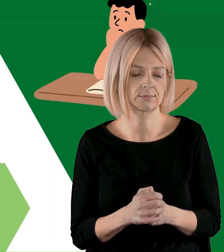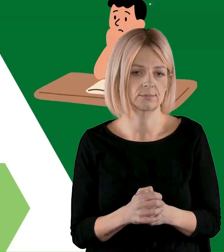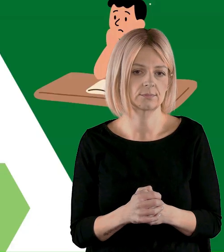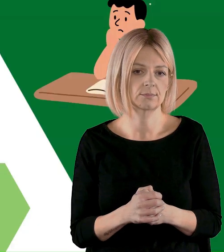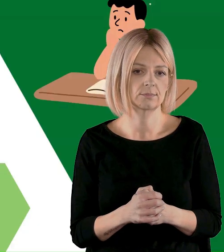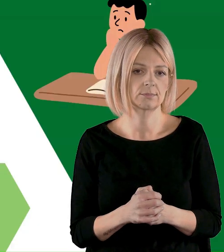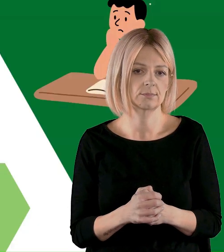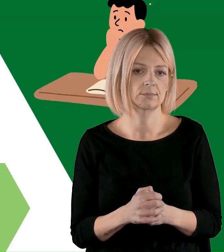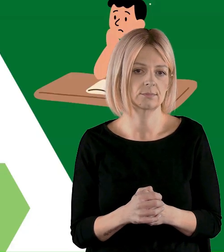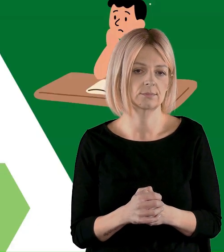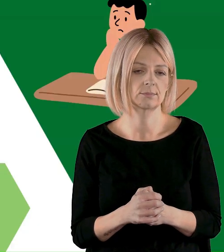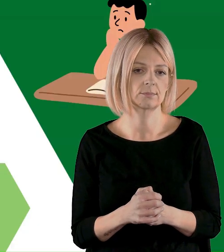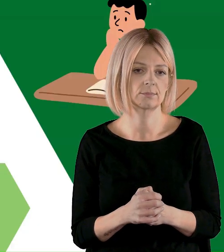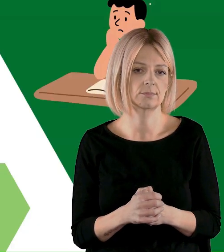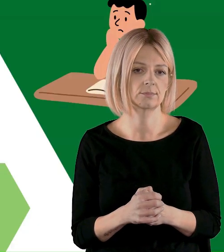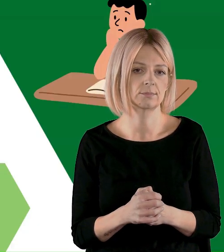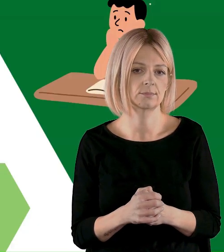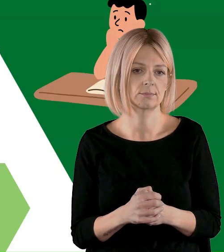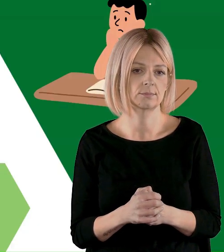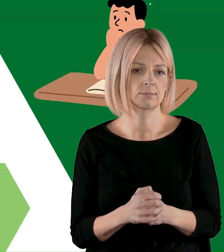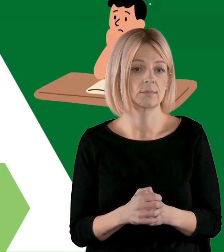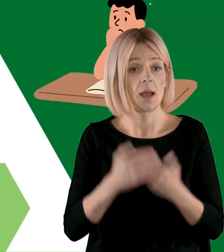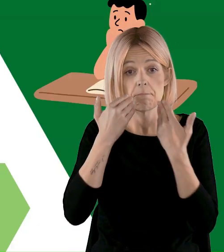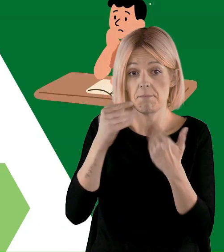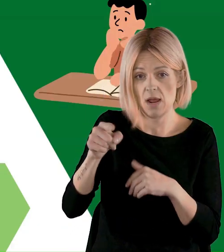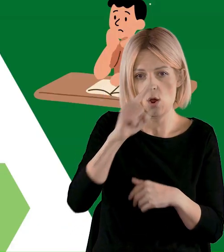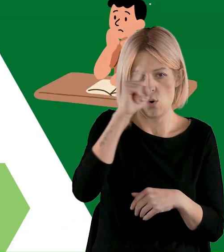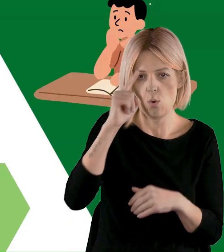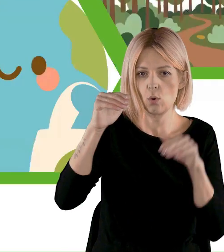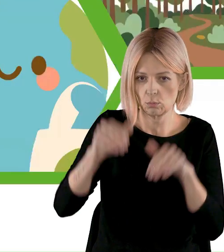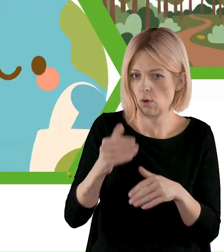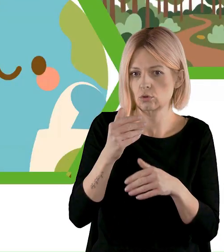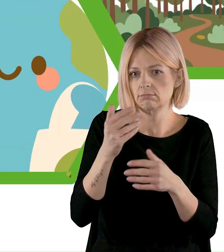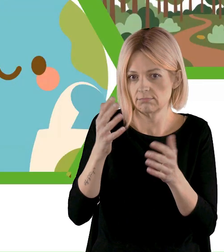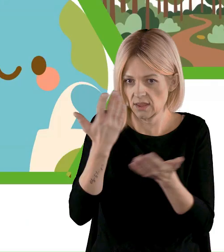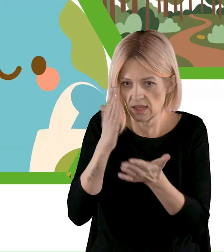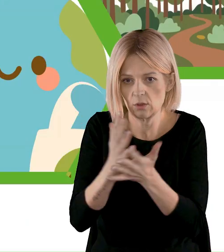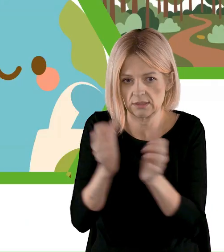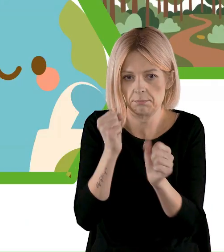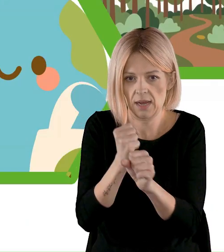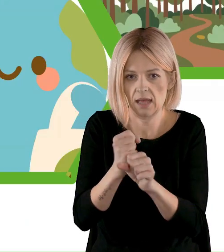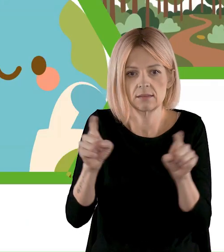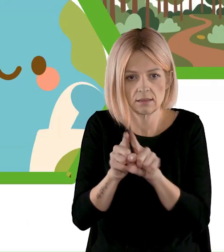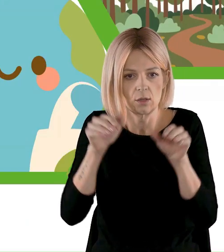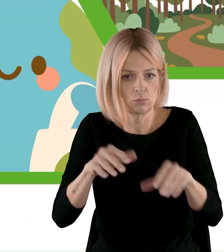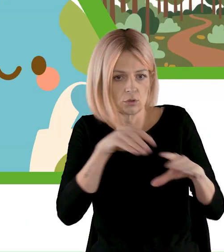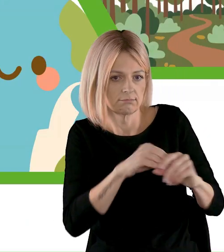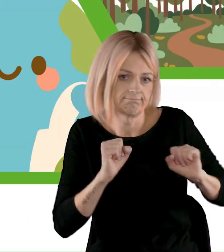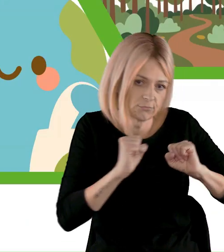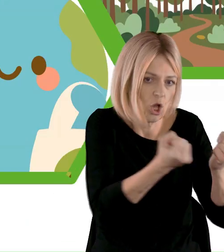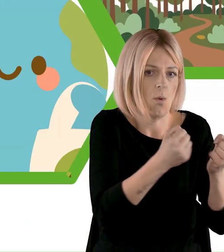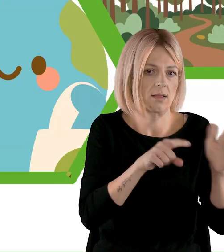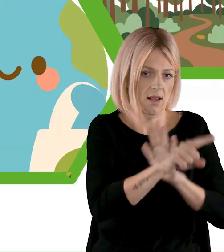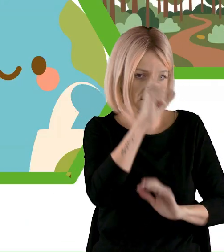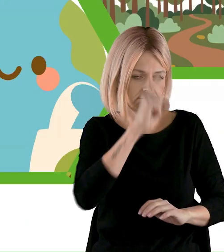contribute in the society and for the general good of people. So now we are moving on, and